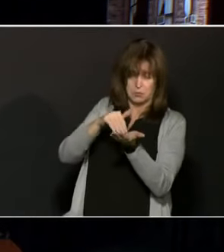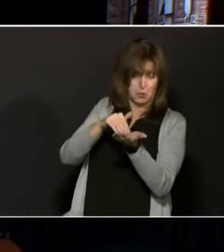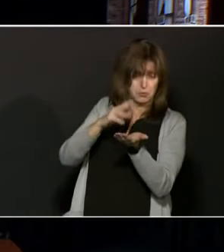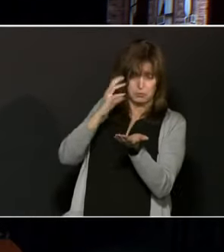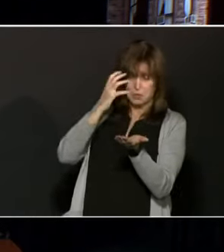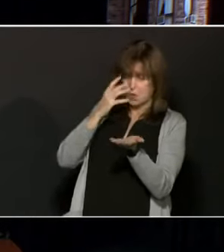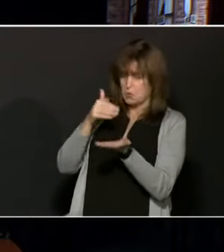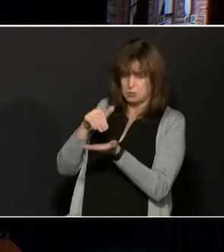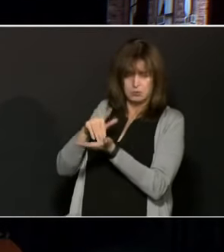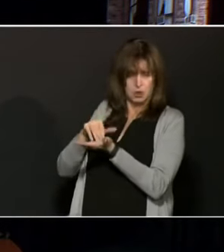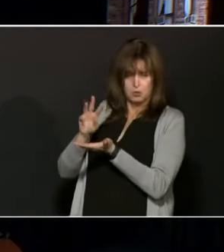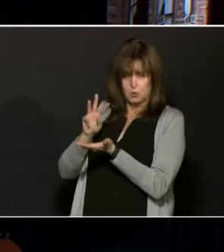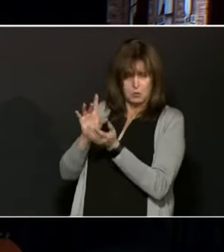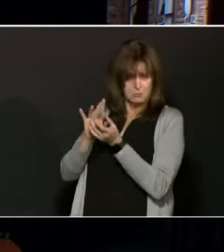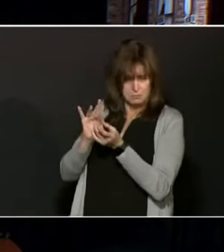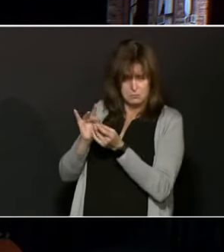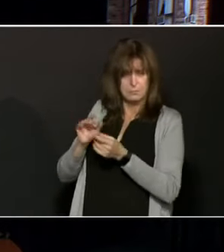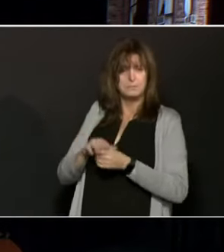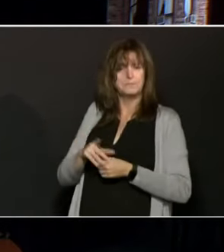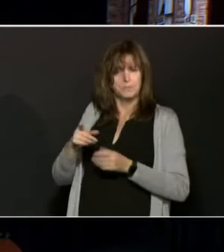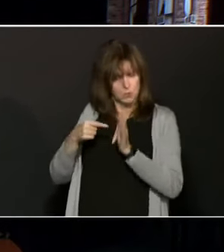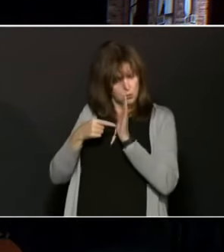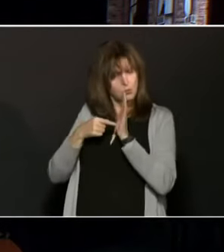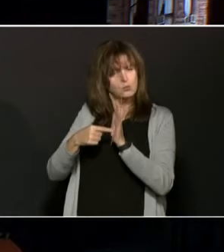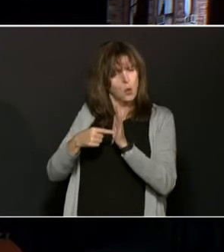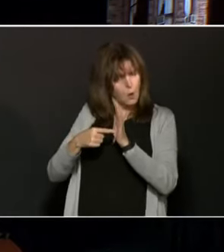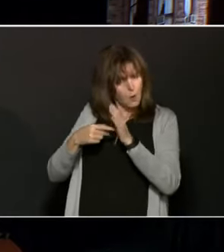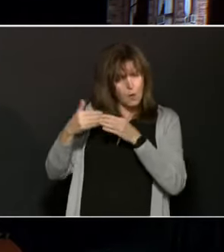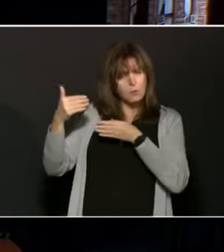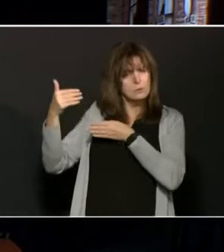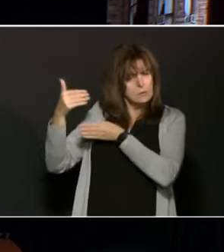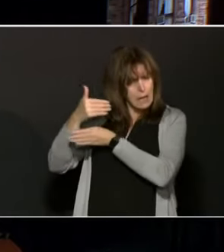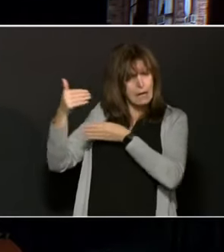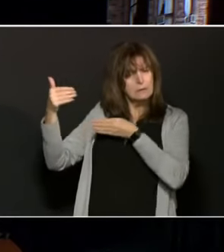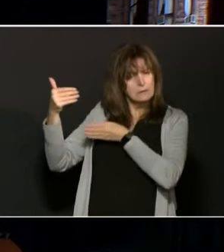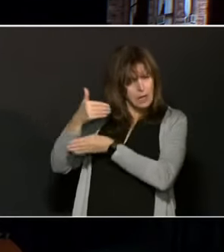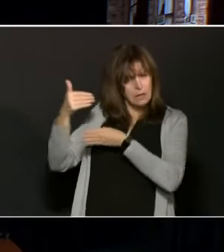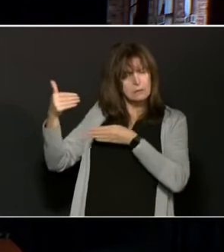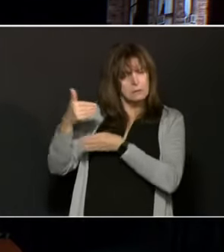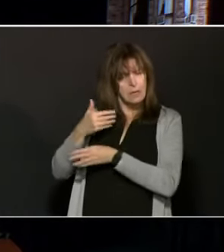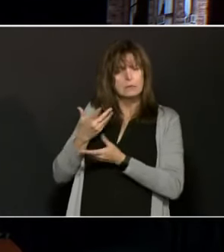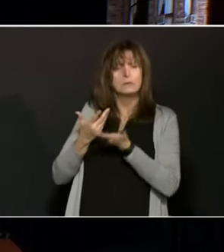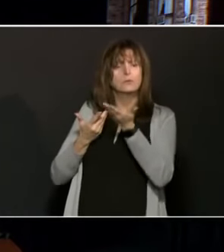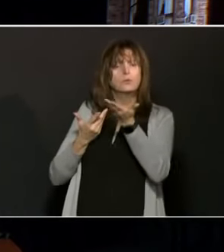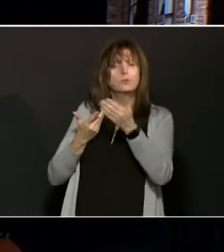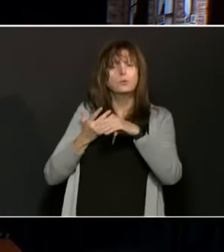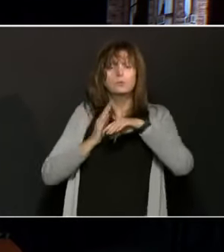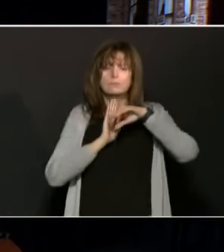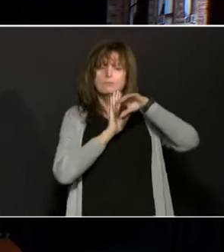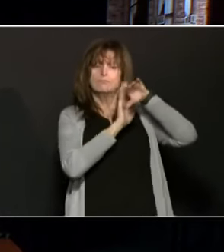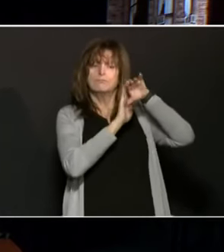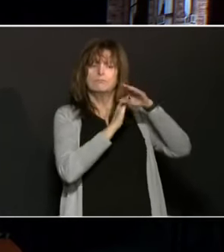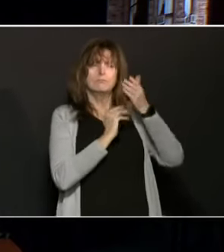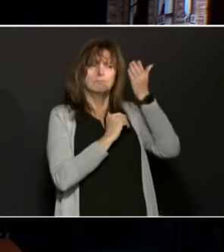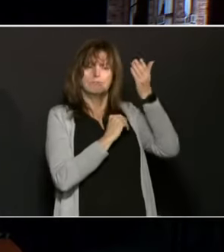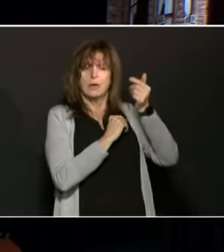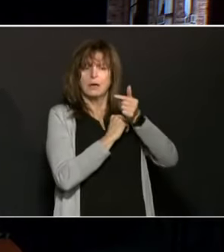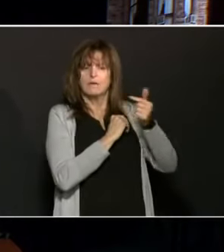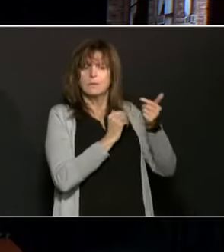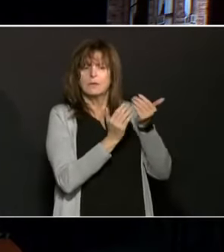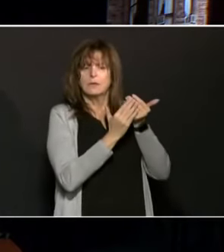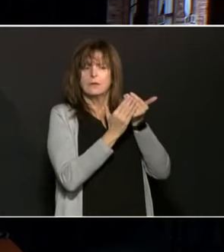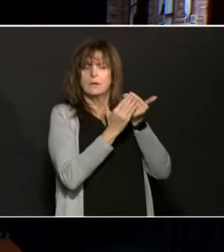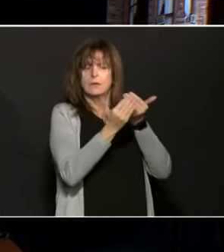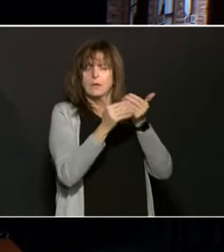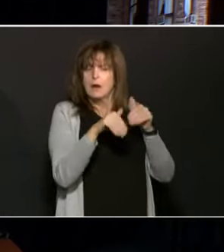after presenting this today, if you were to advise the province on next steps to get a control of what's going on here, would it be